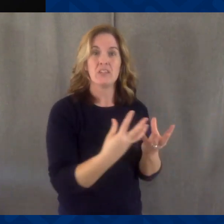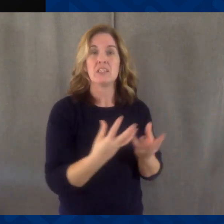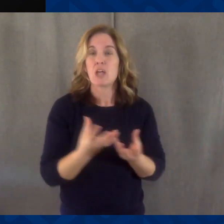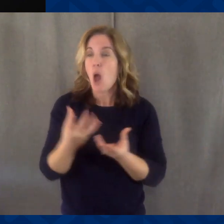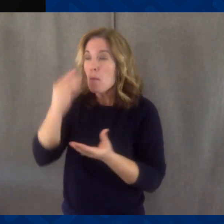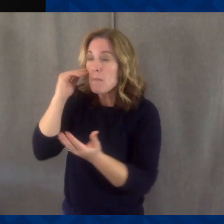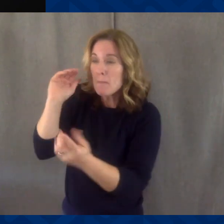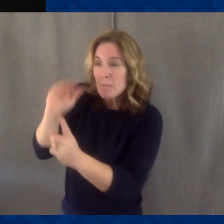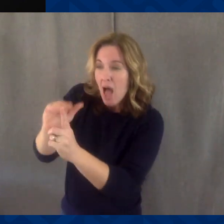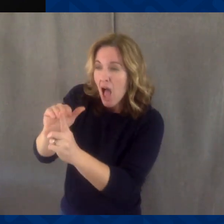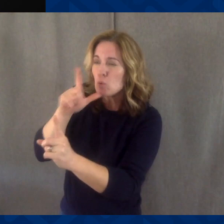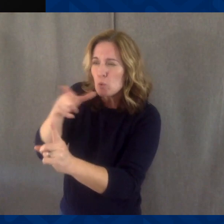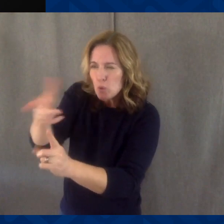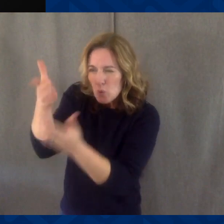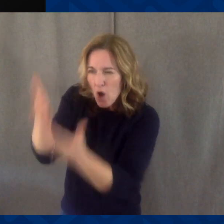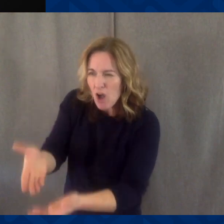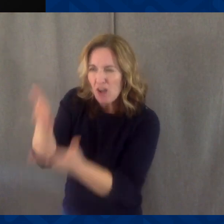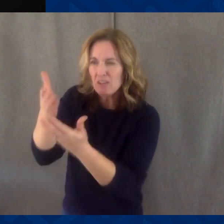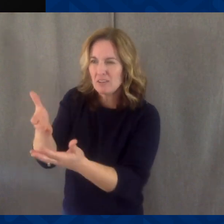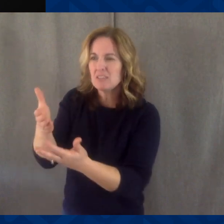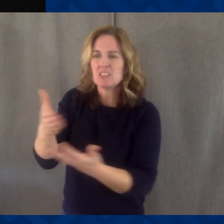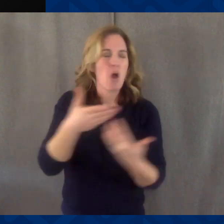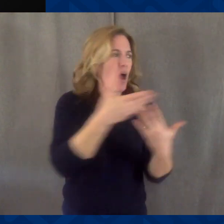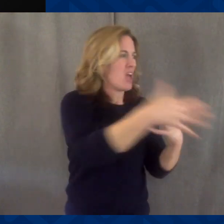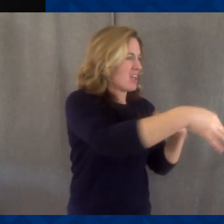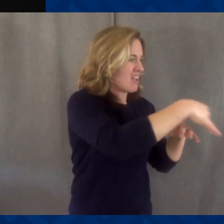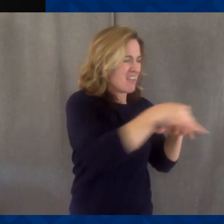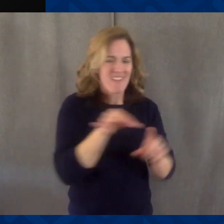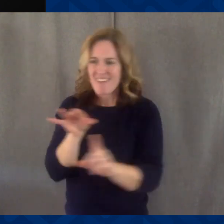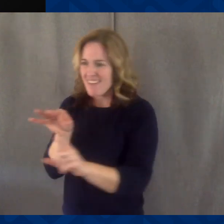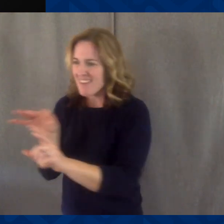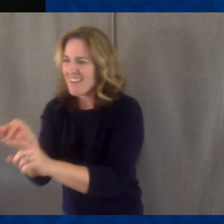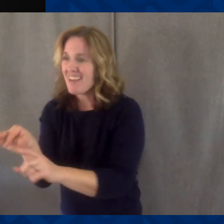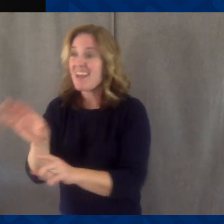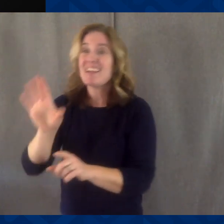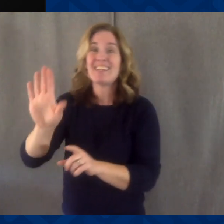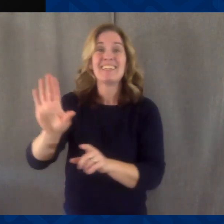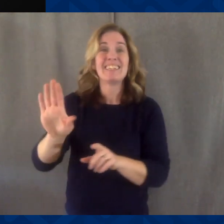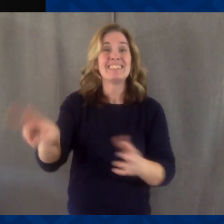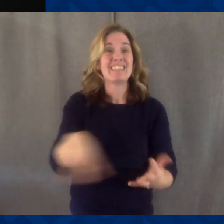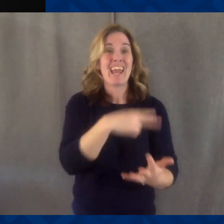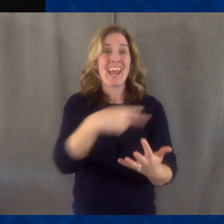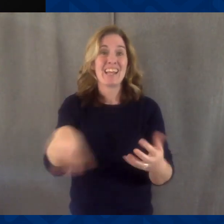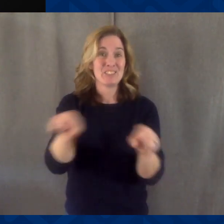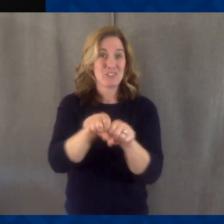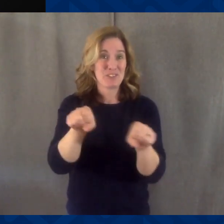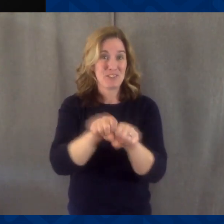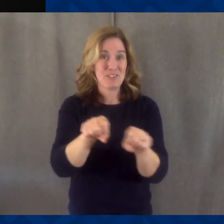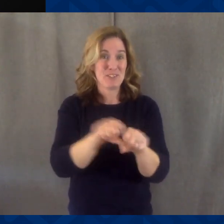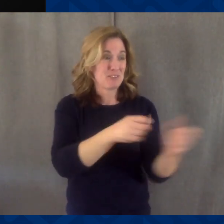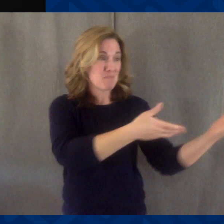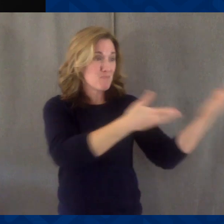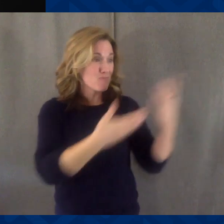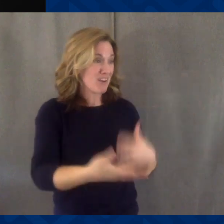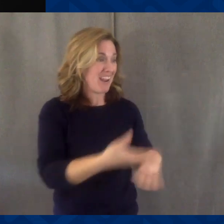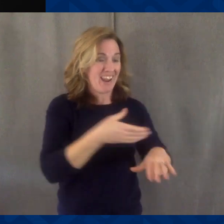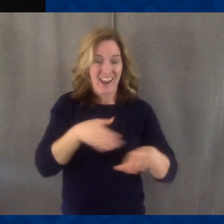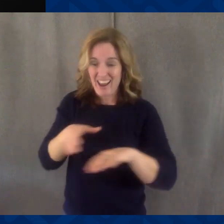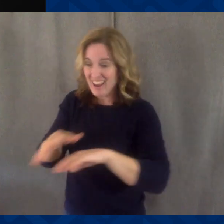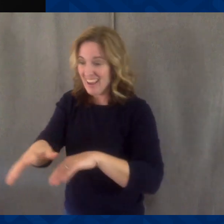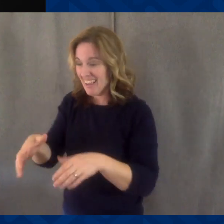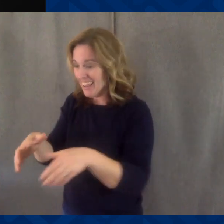are. Go get that ring and put it on his finger." And he says, "Get his best dancing shoes, y'all, because we are going to dance all night